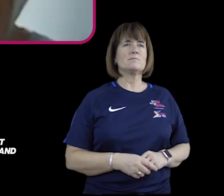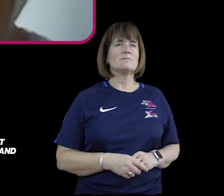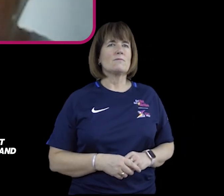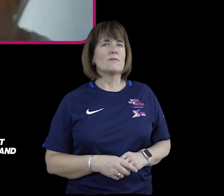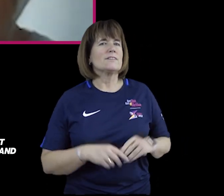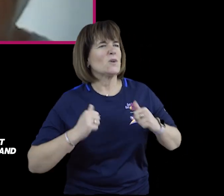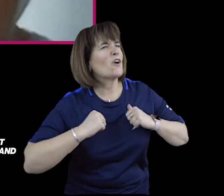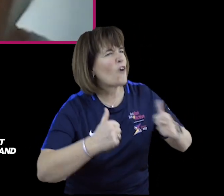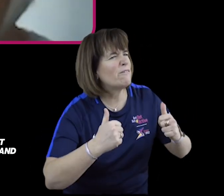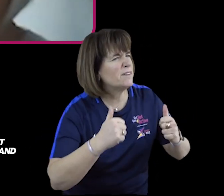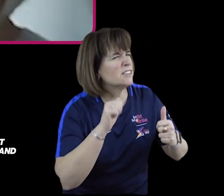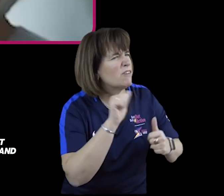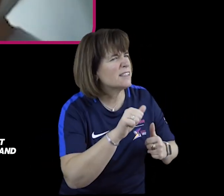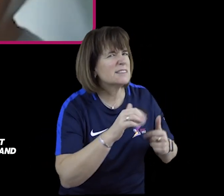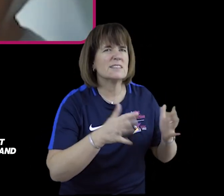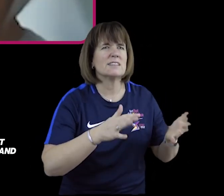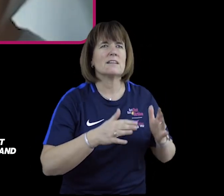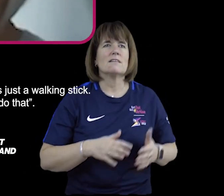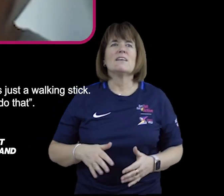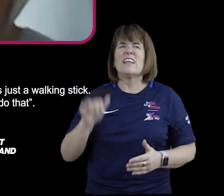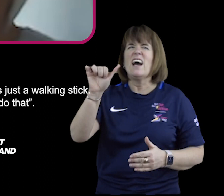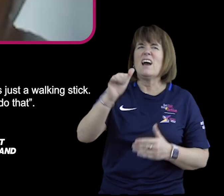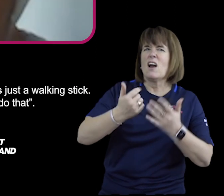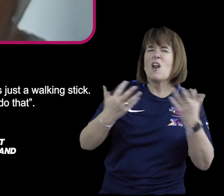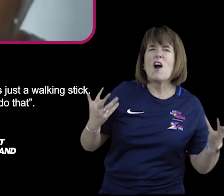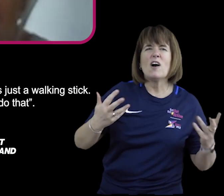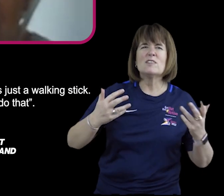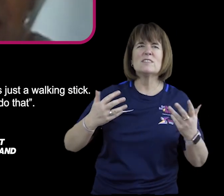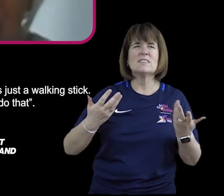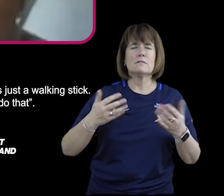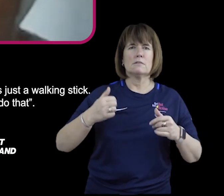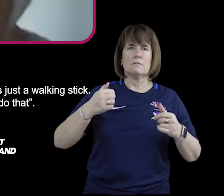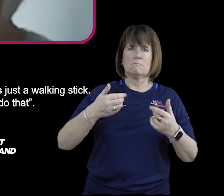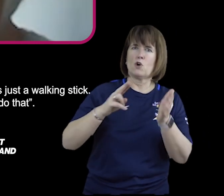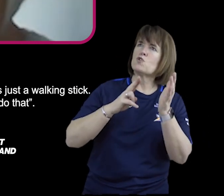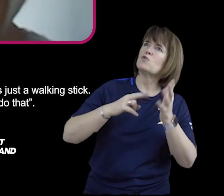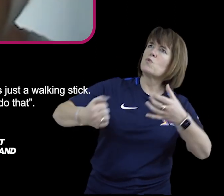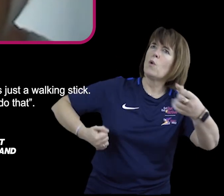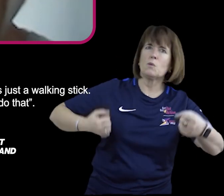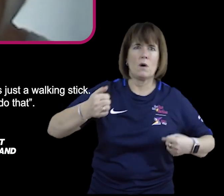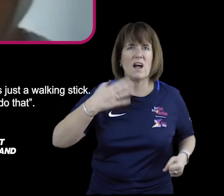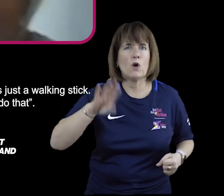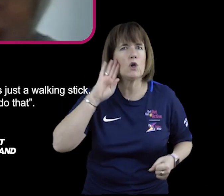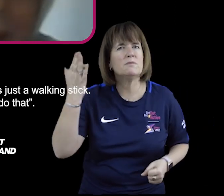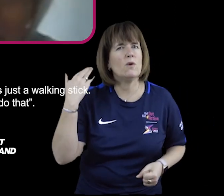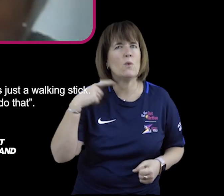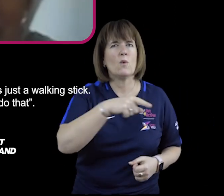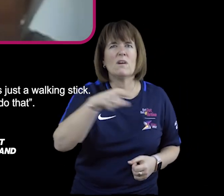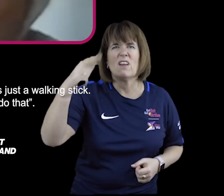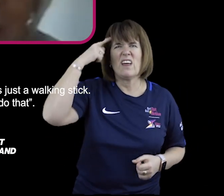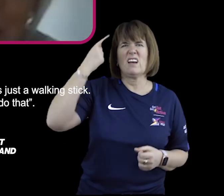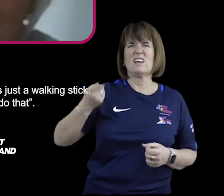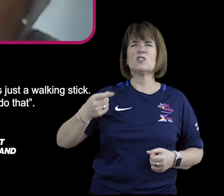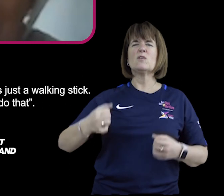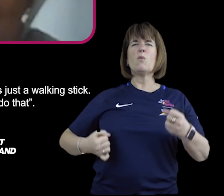nobody's confidence thing then, isn't it? Yeah, and a lot of Especially people haven't since heard of Nordic Walking, and they just think they just do believe it's just a walking stick.